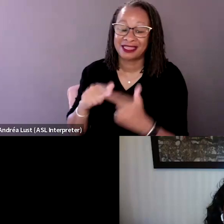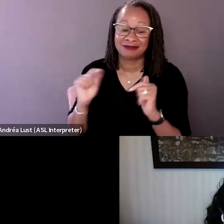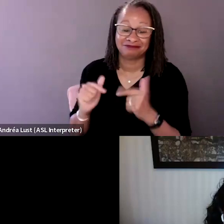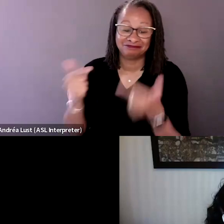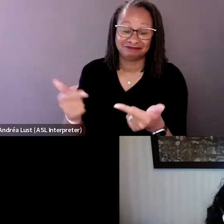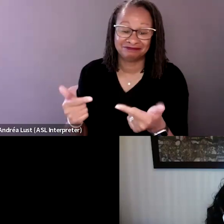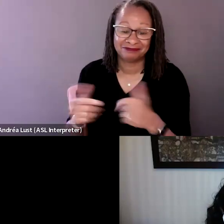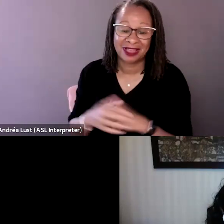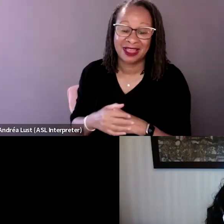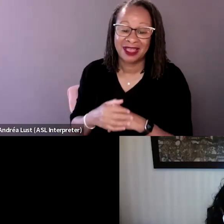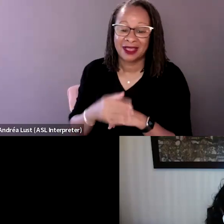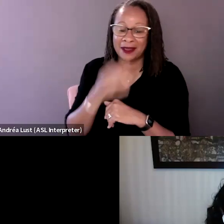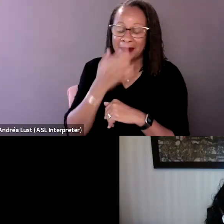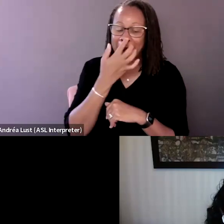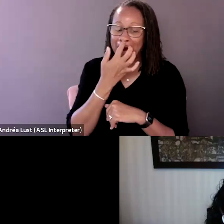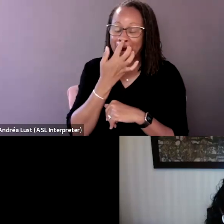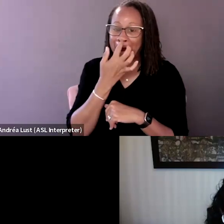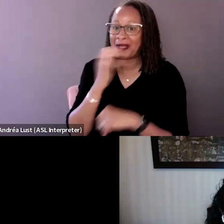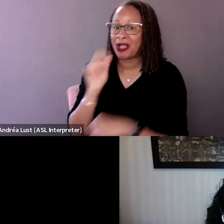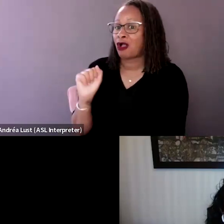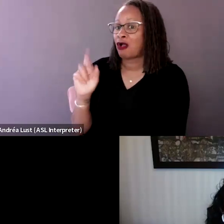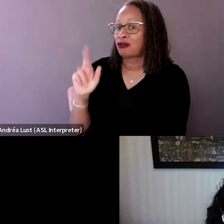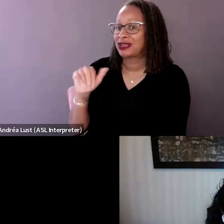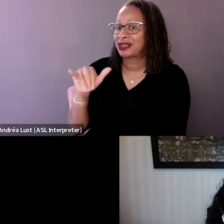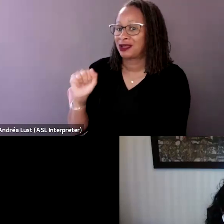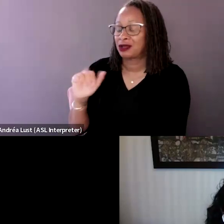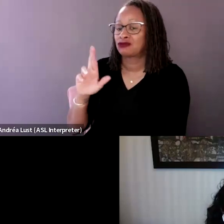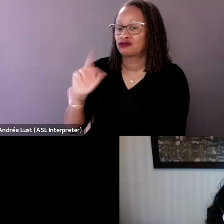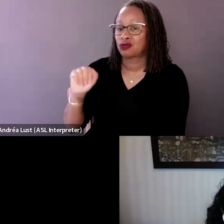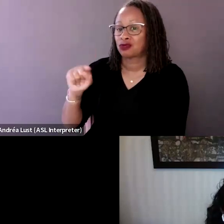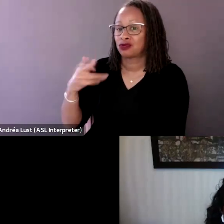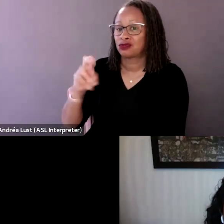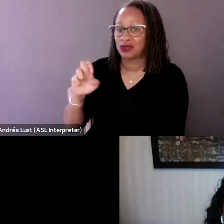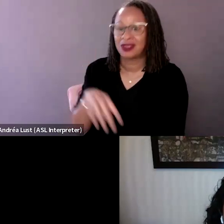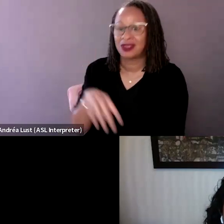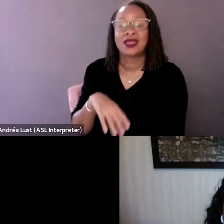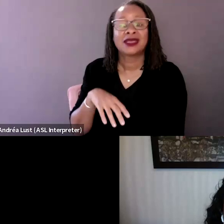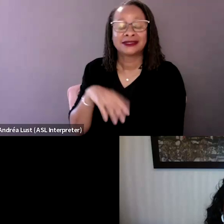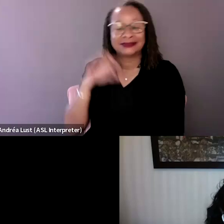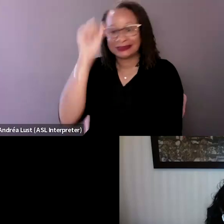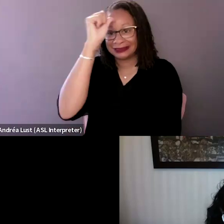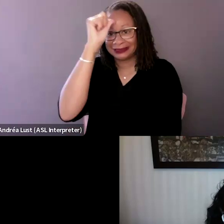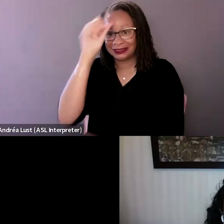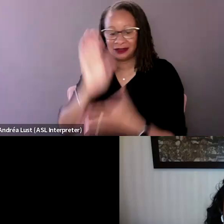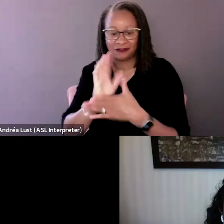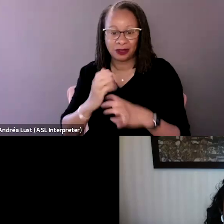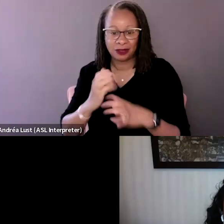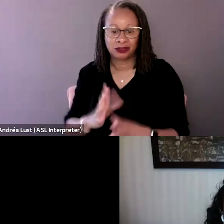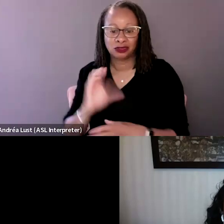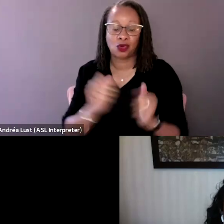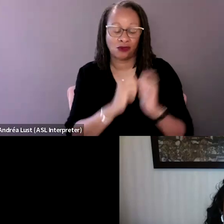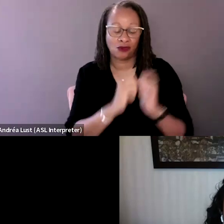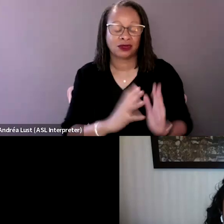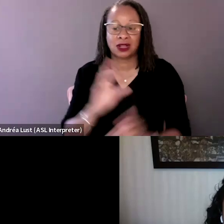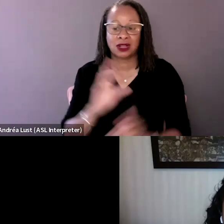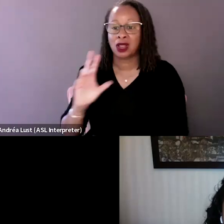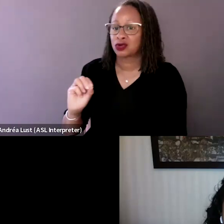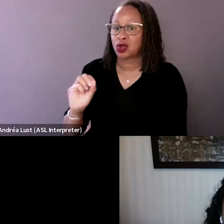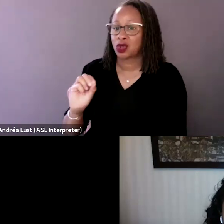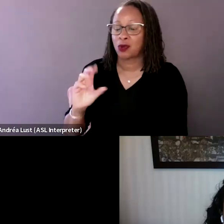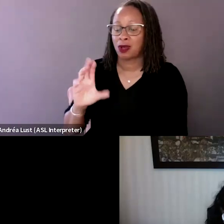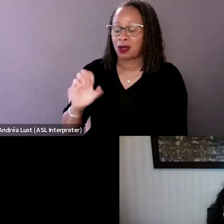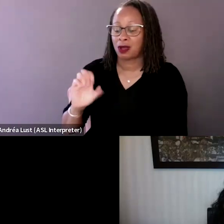it over to you. So Arya Rothe is an Indian filmmaker and co-founder of No Cut Film